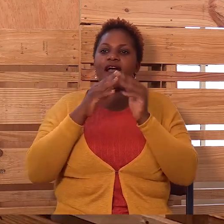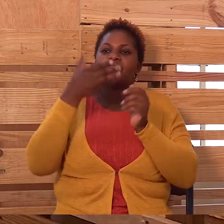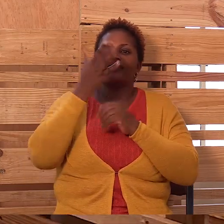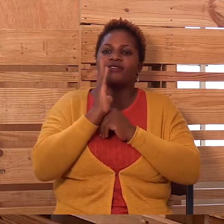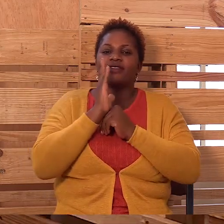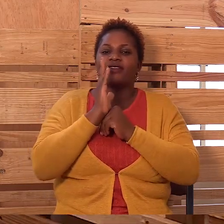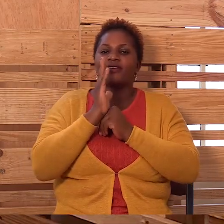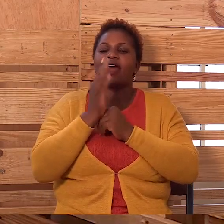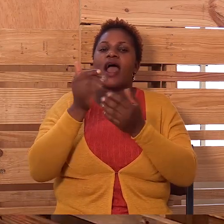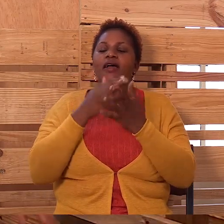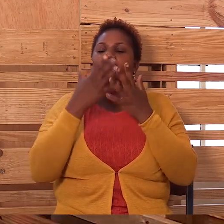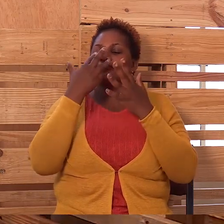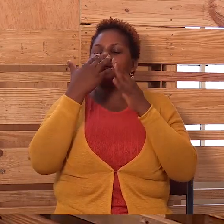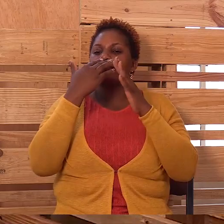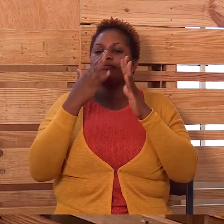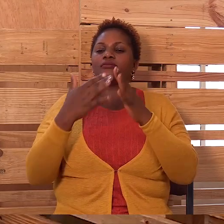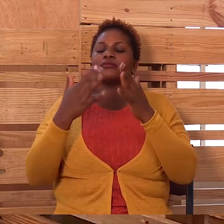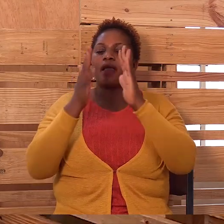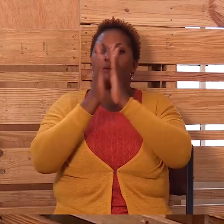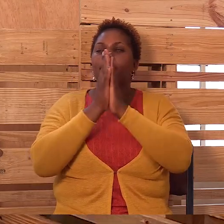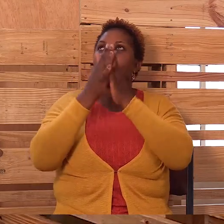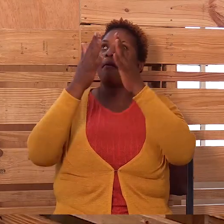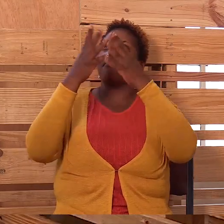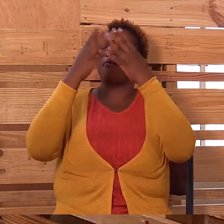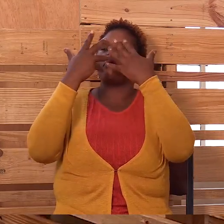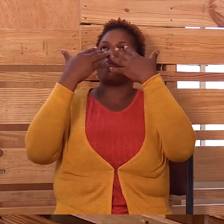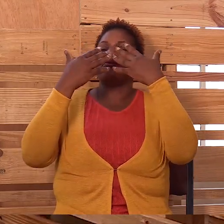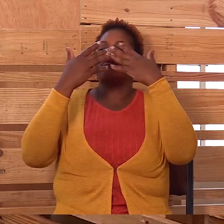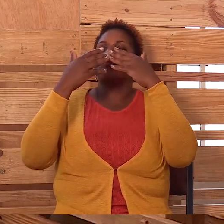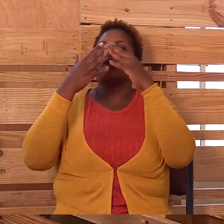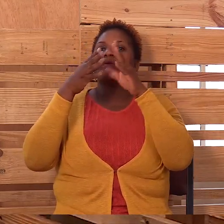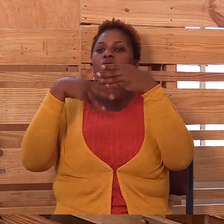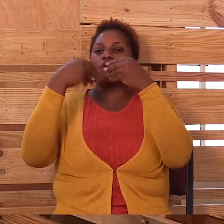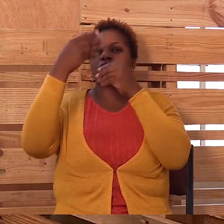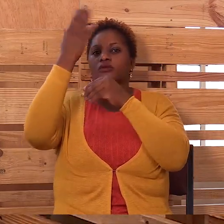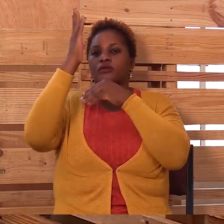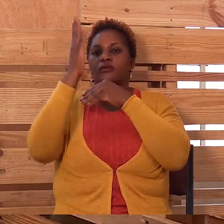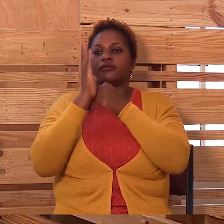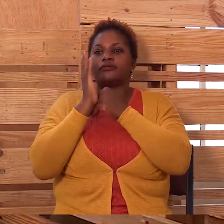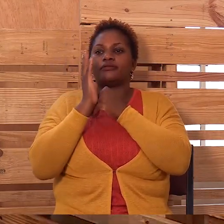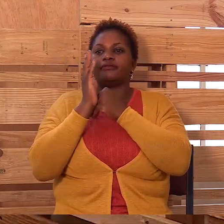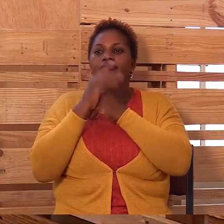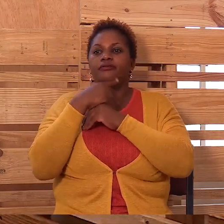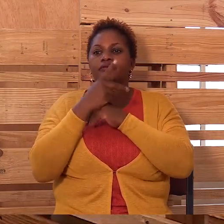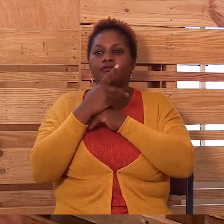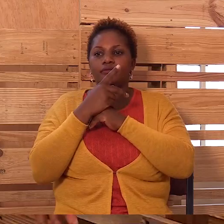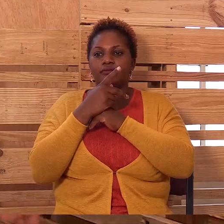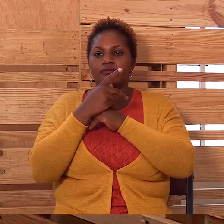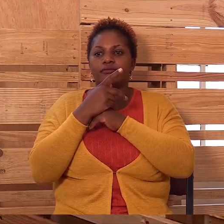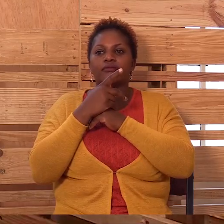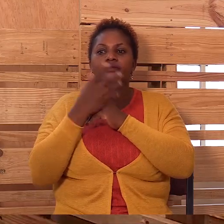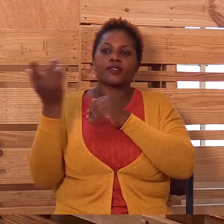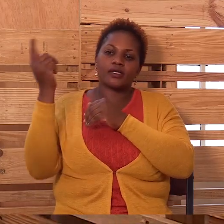it to the house of God. It helps to bring the prayers up to God. It was a symbol of prayers going up to God. And so